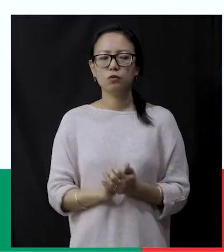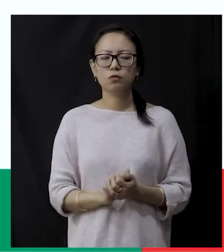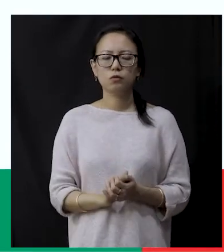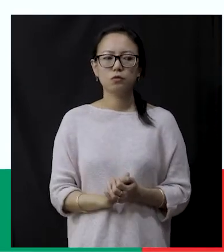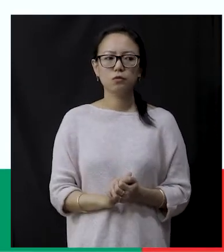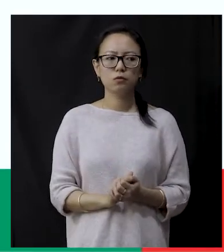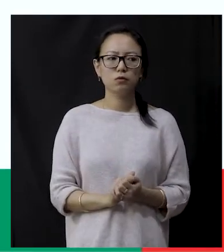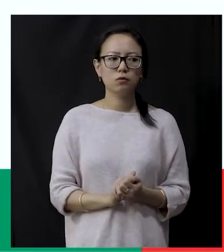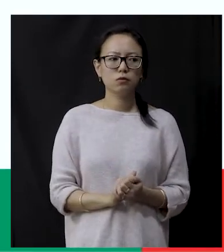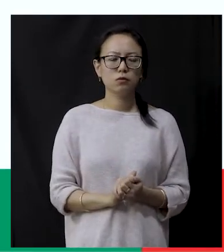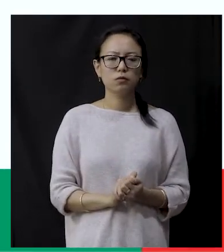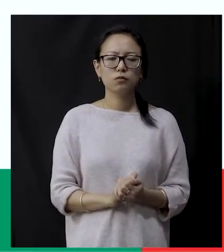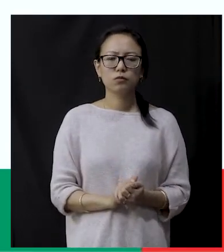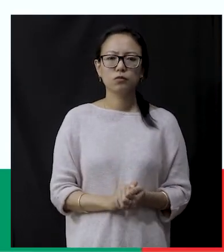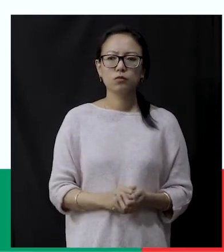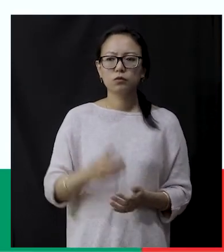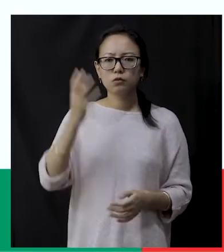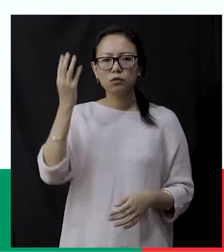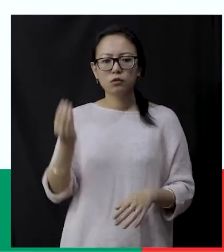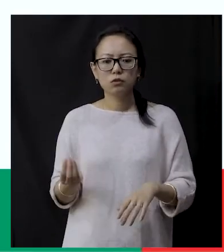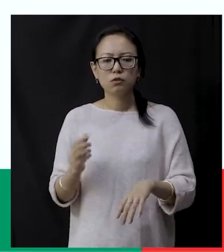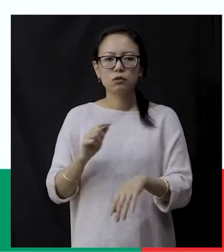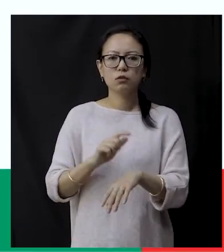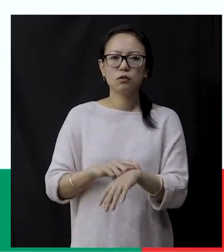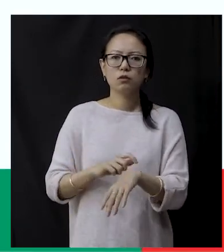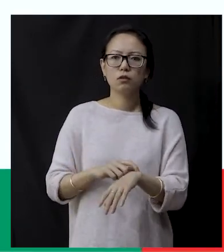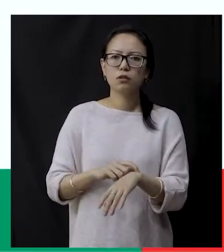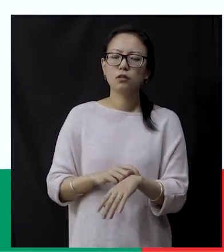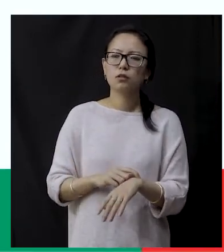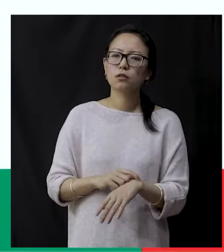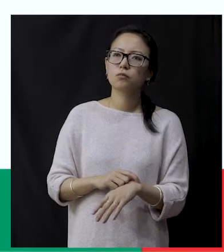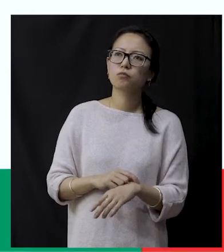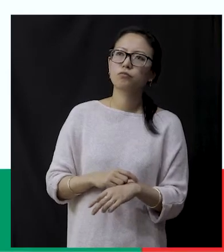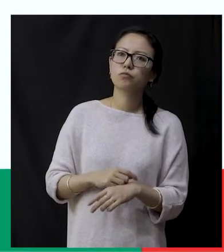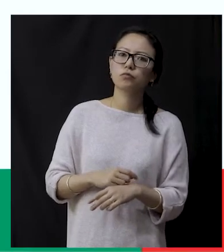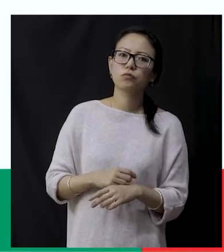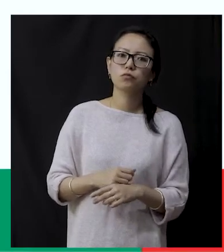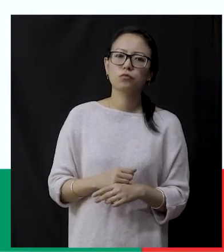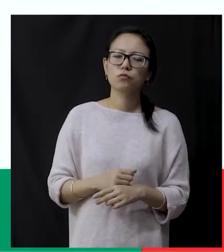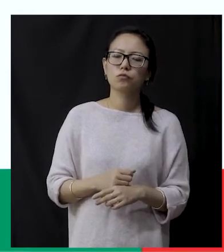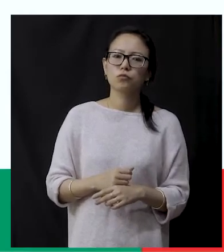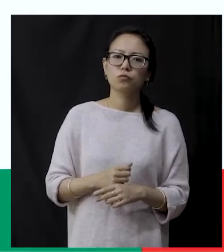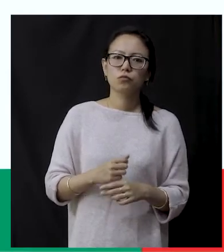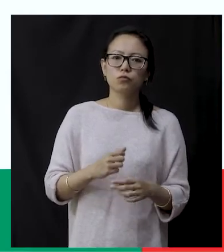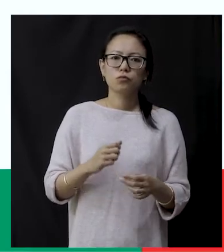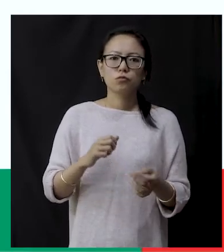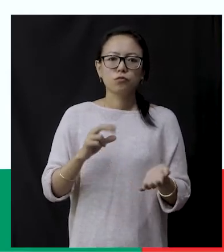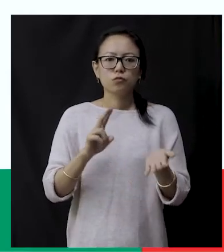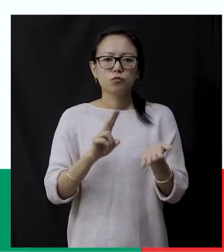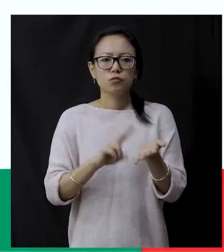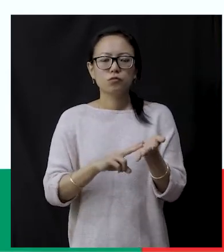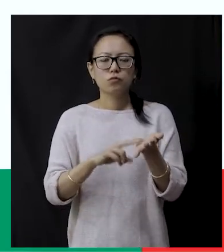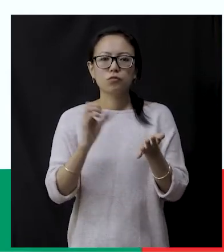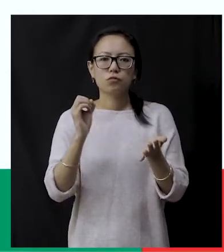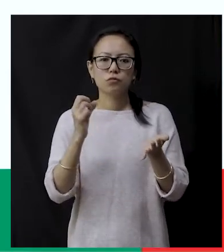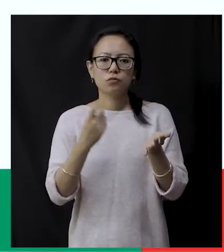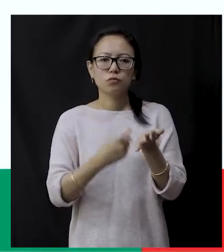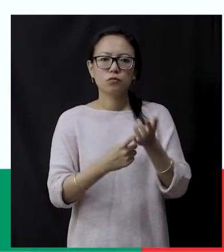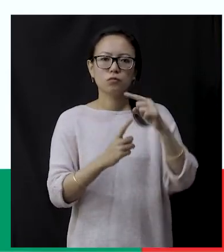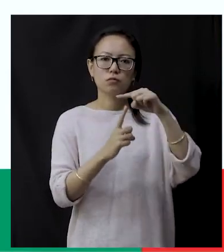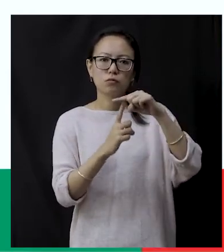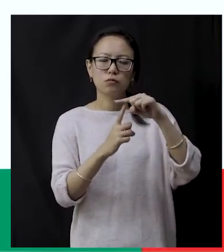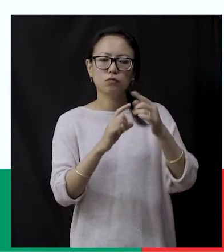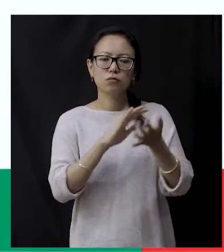Now students, at night time, you have to look up in the north, straight, okay? When you watch the